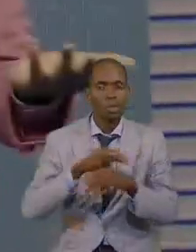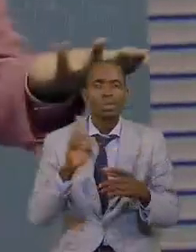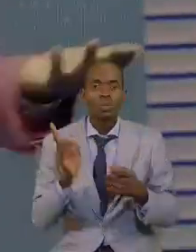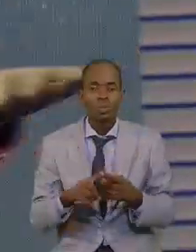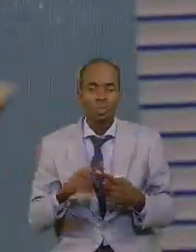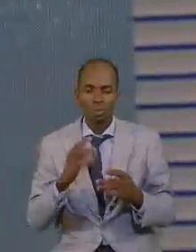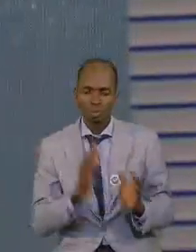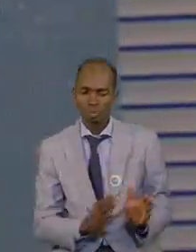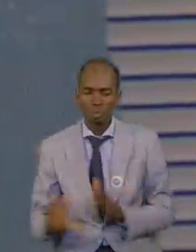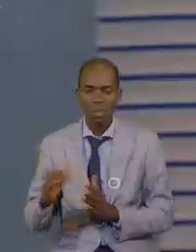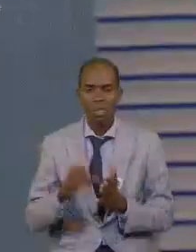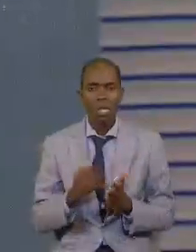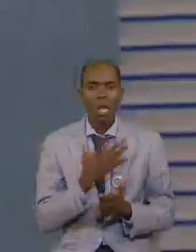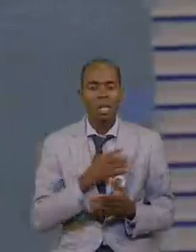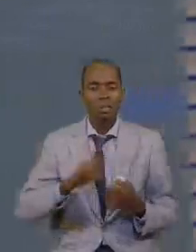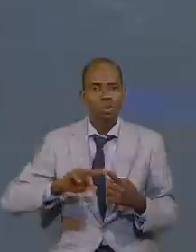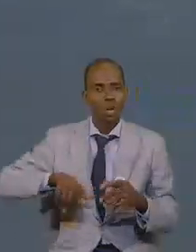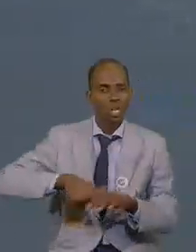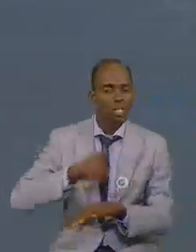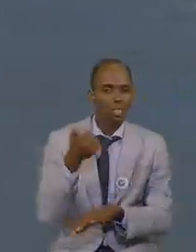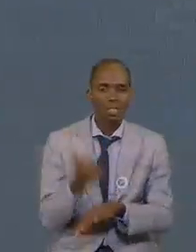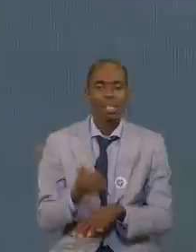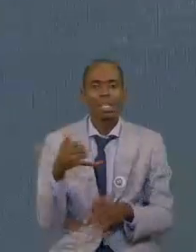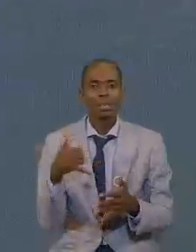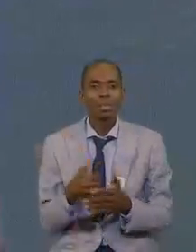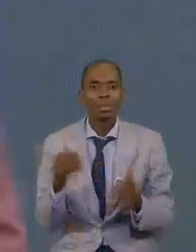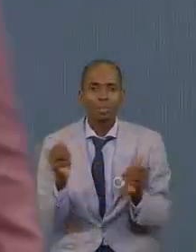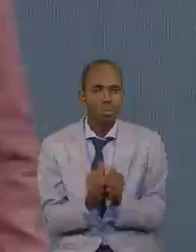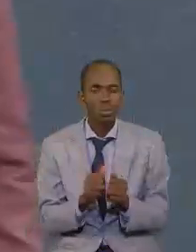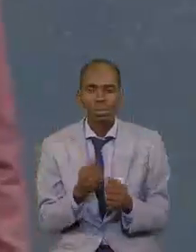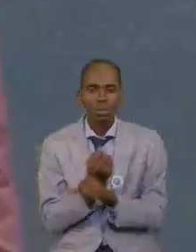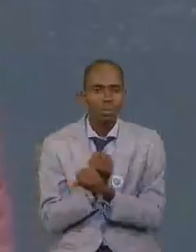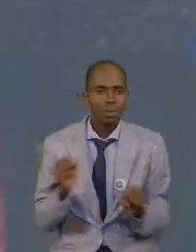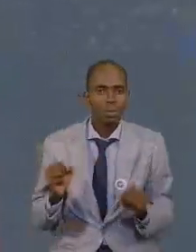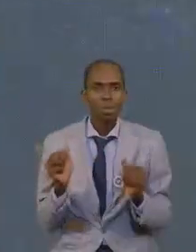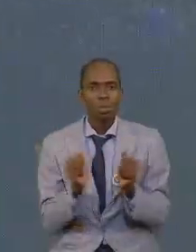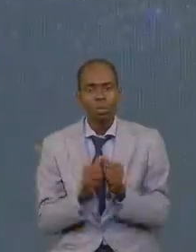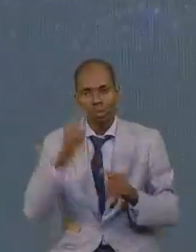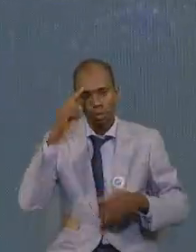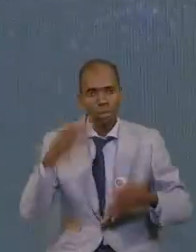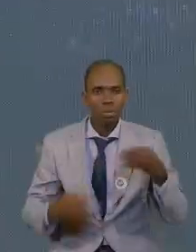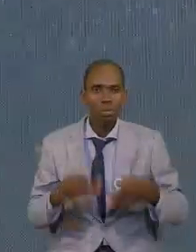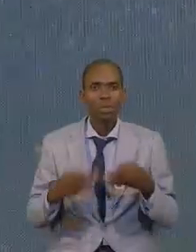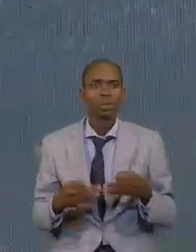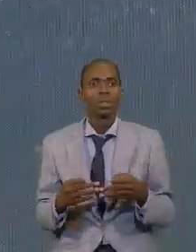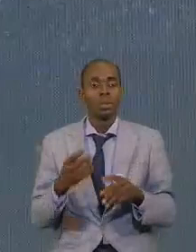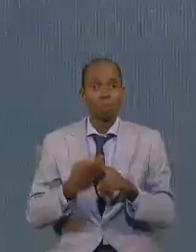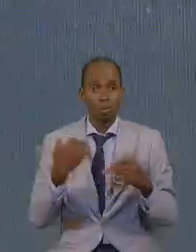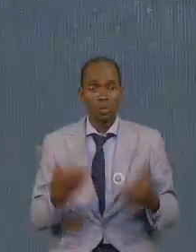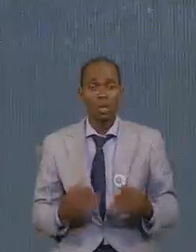to establish it with justice and with judgment from henceforth, even